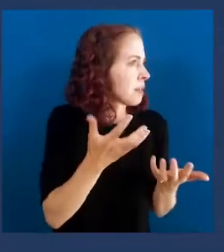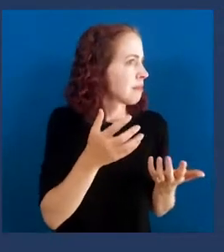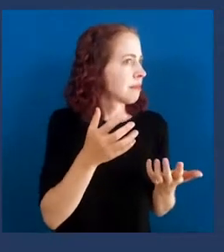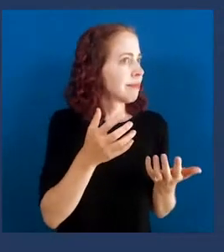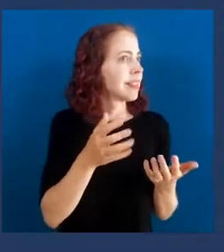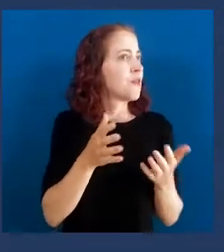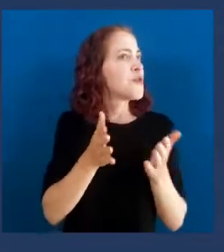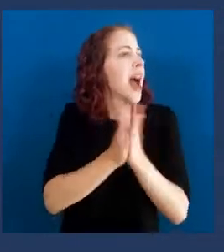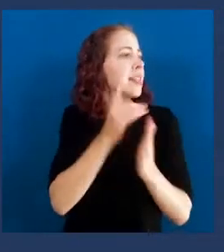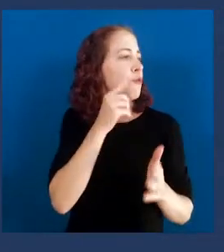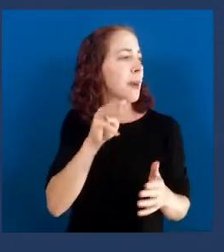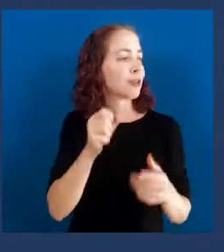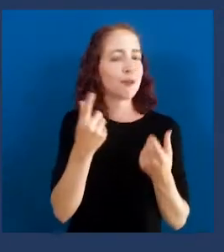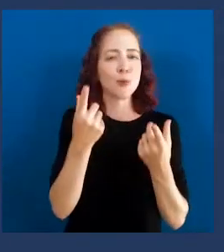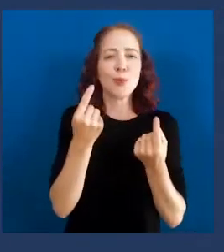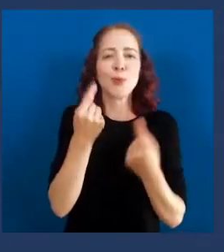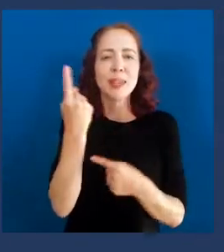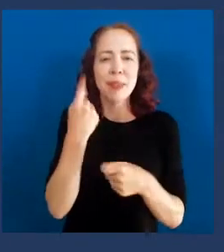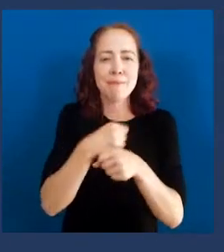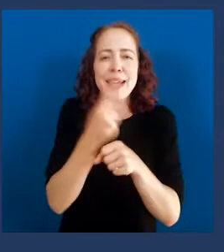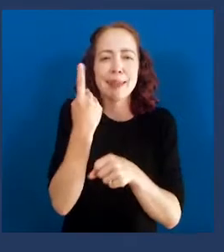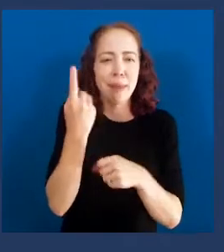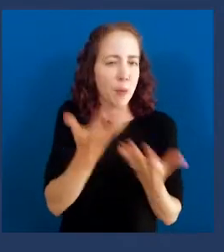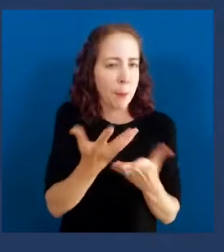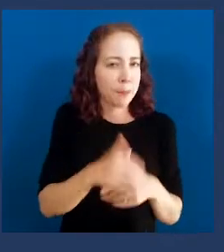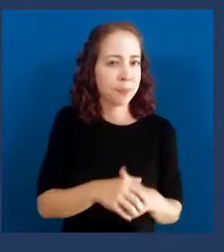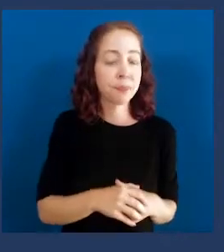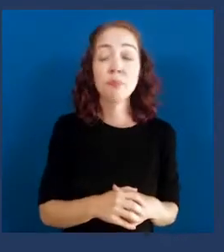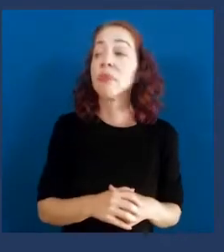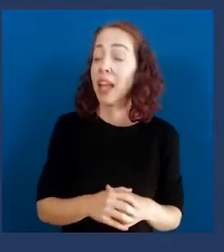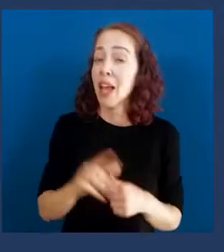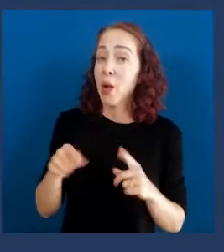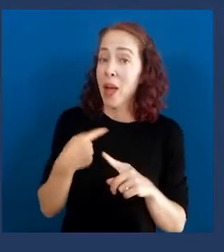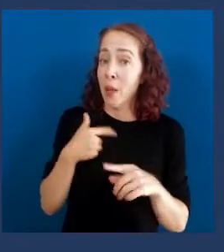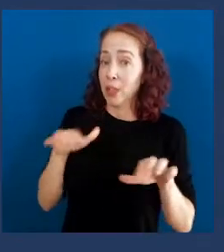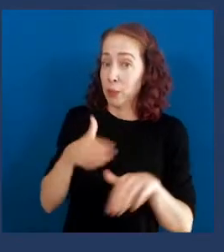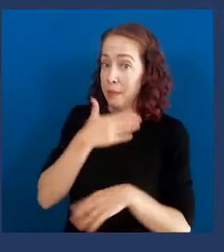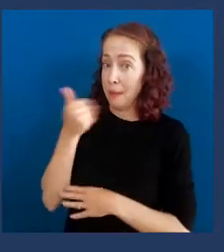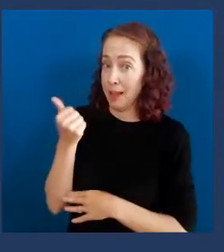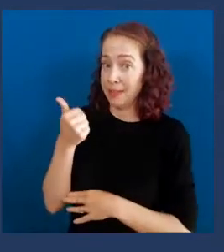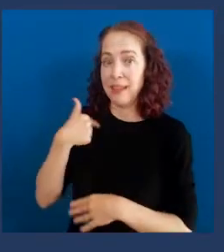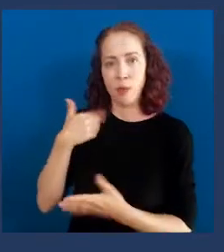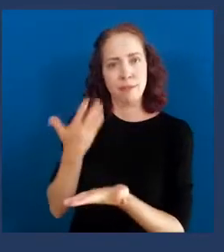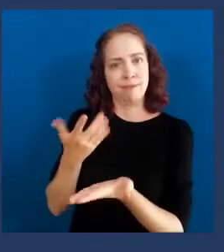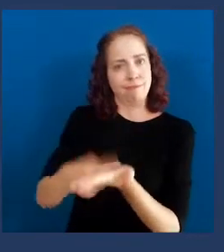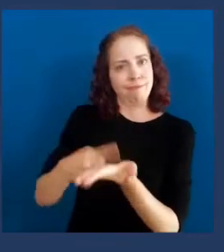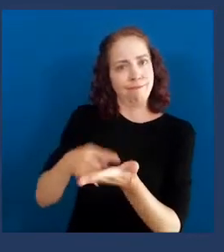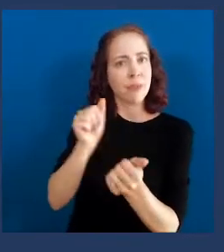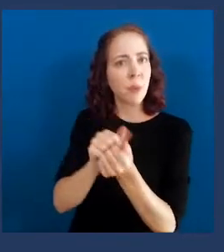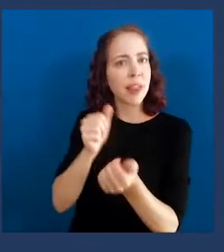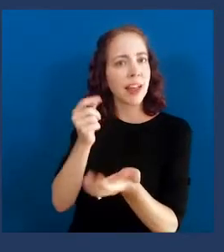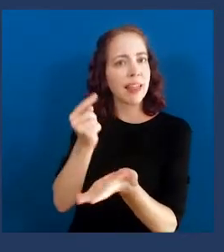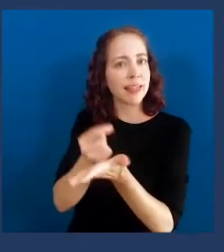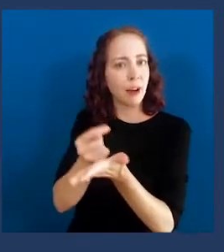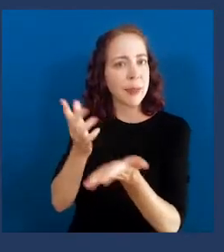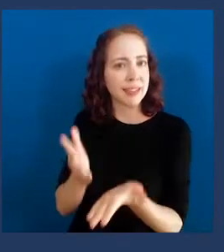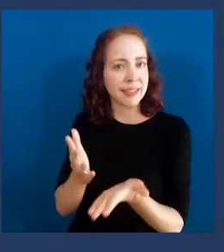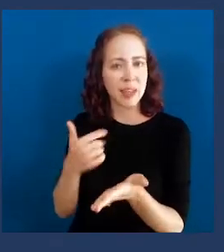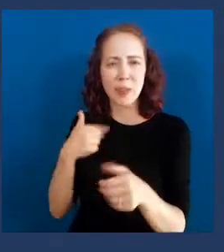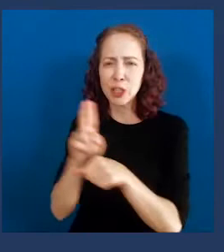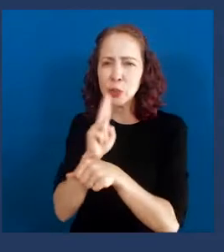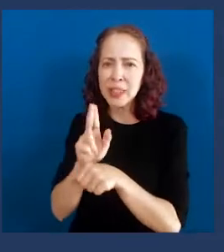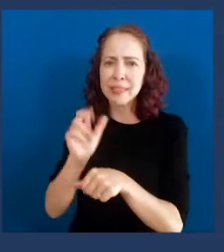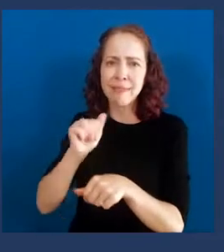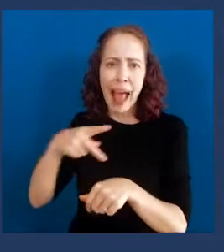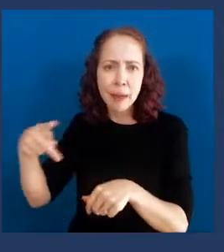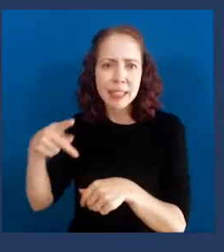needed? When I was my best, I was talking to a therapist. So I was utilizing every app possibly